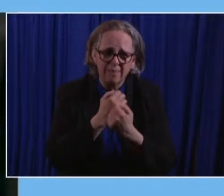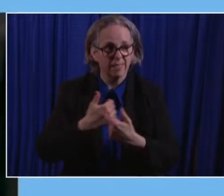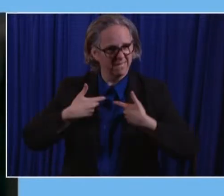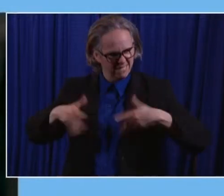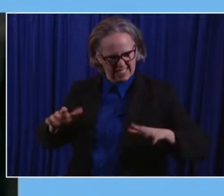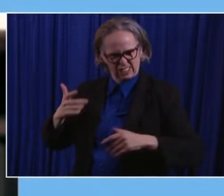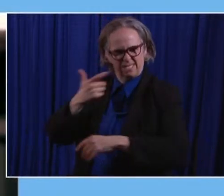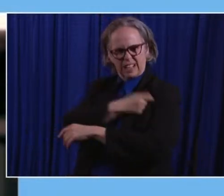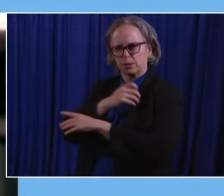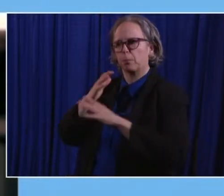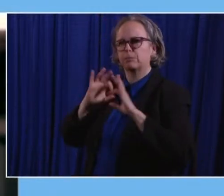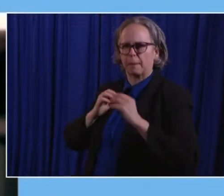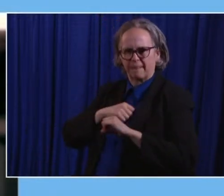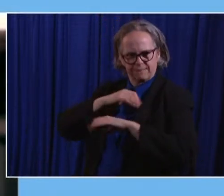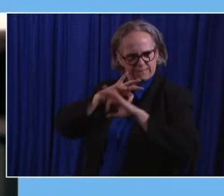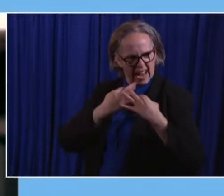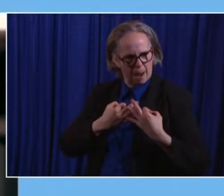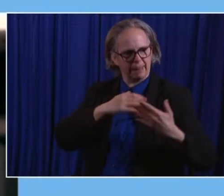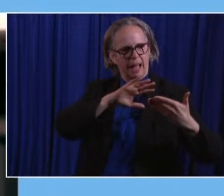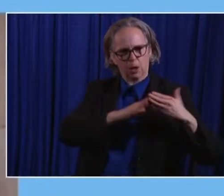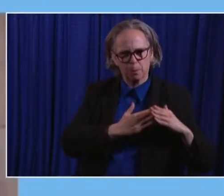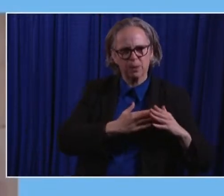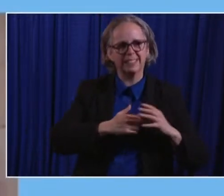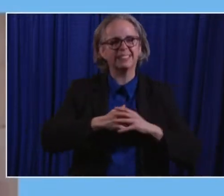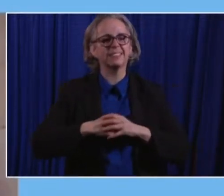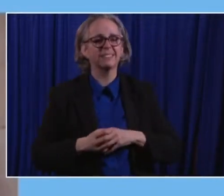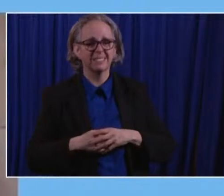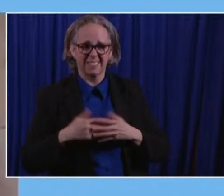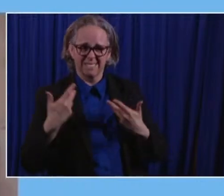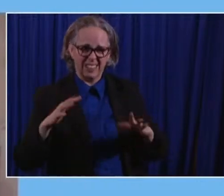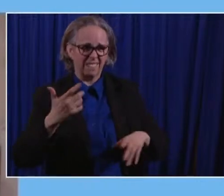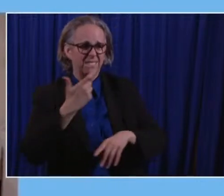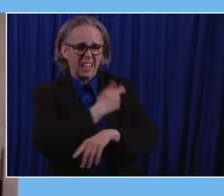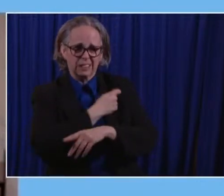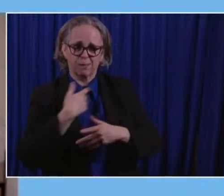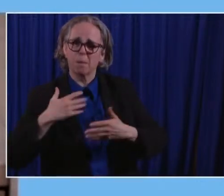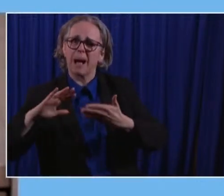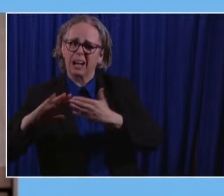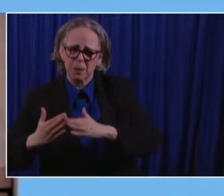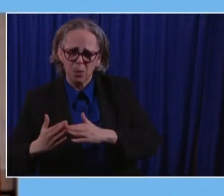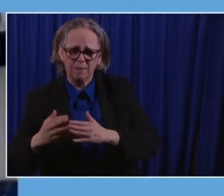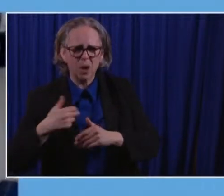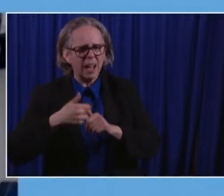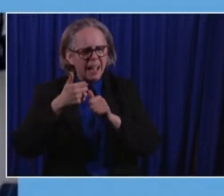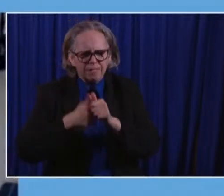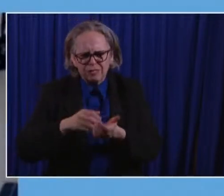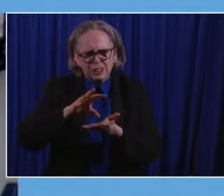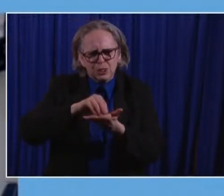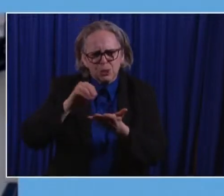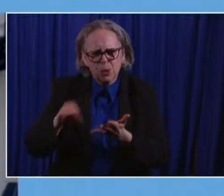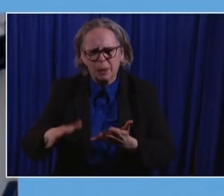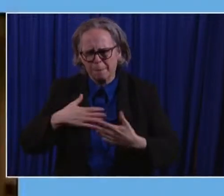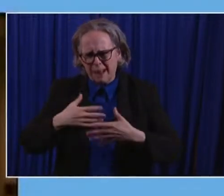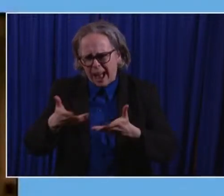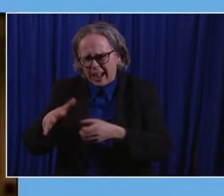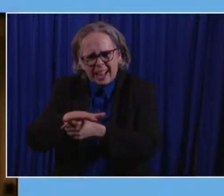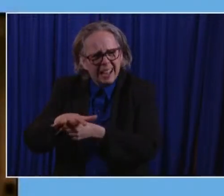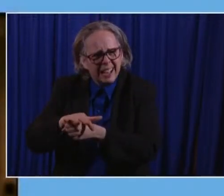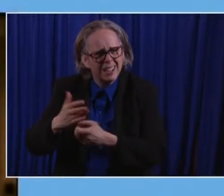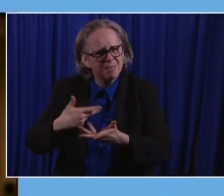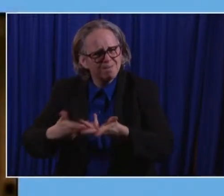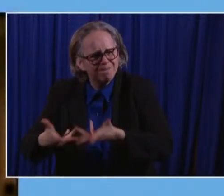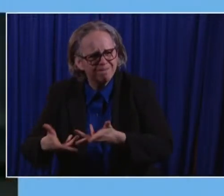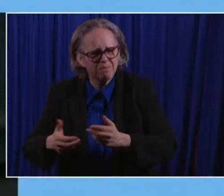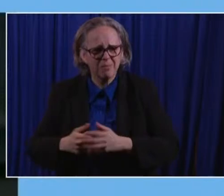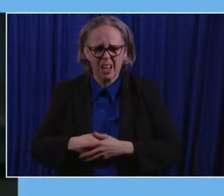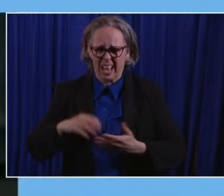my community. I got vaccinated for my community and for every single student in my district. I was vaccinated for my patients and